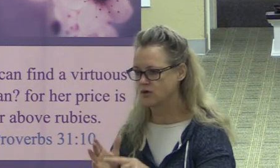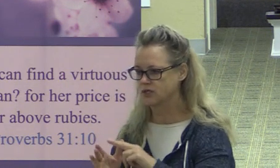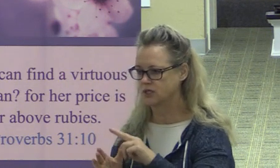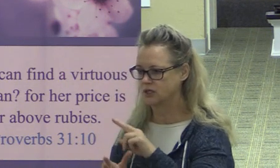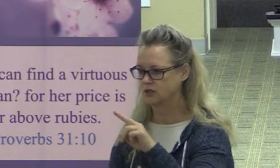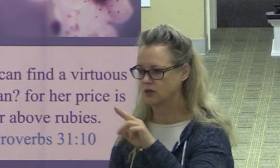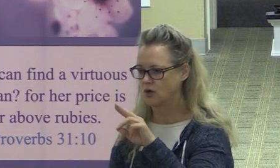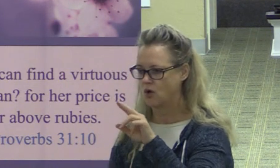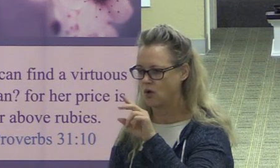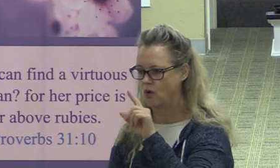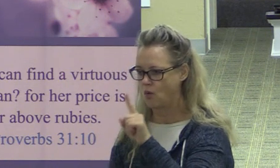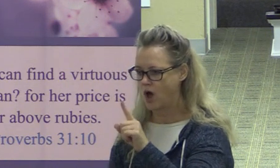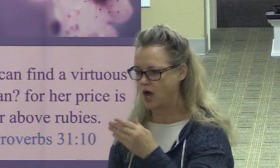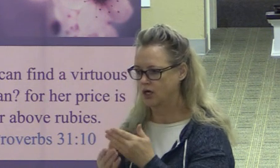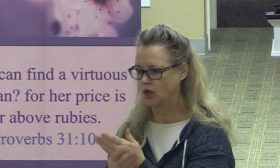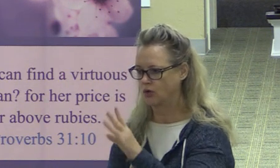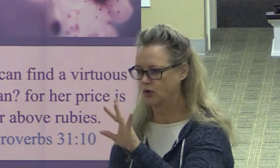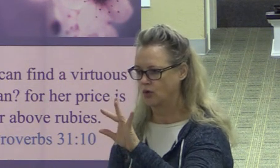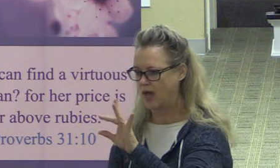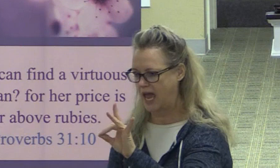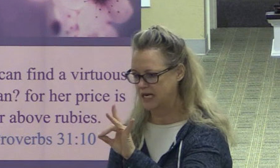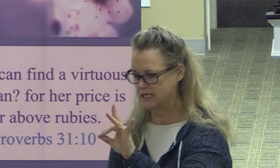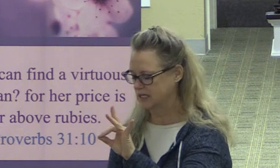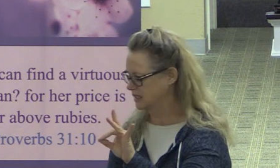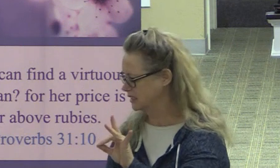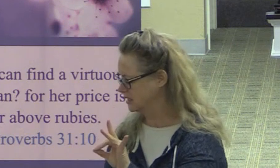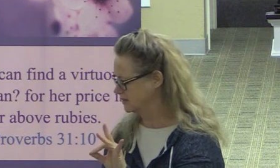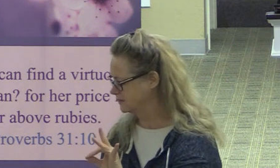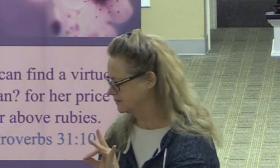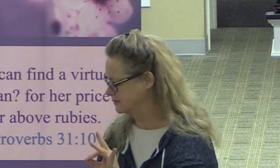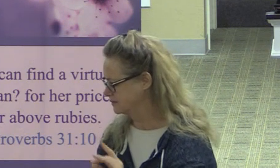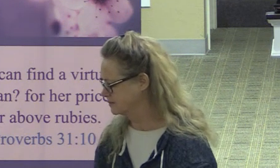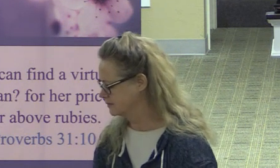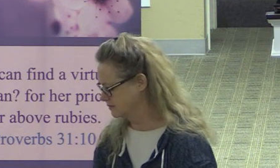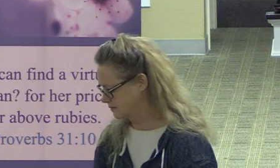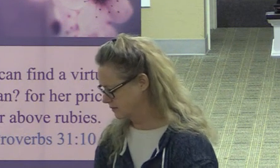thy Son, that thy Son also may glorify thee.